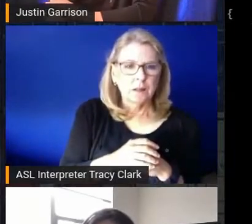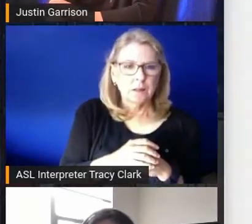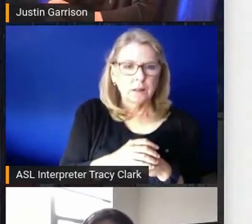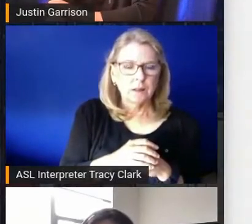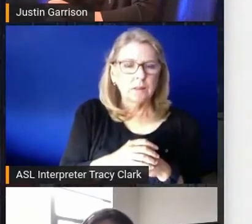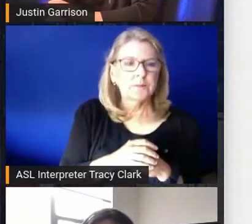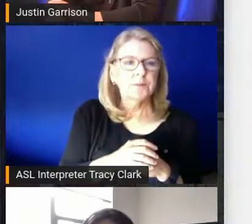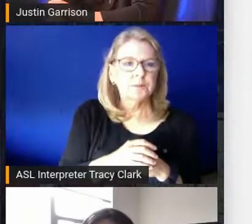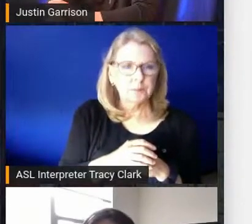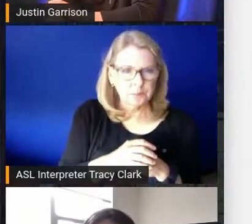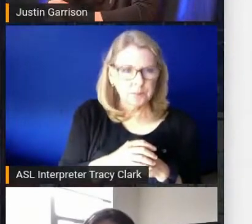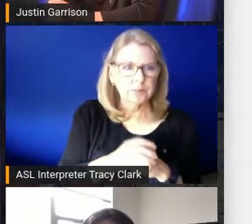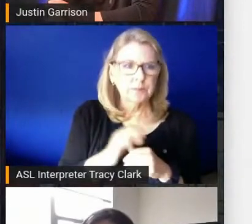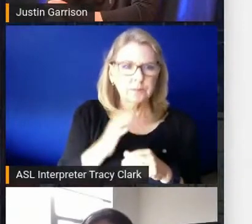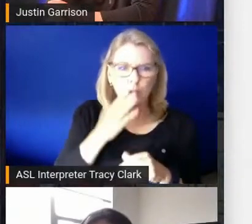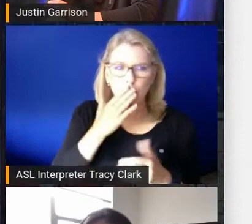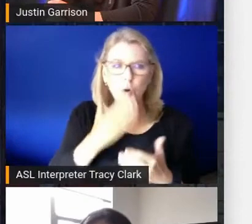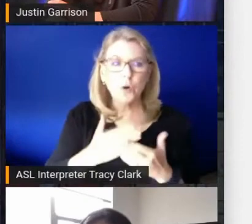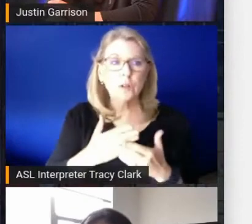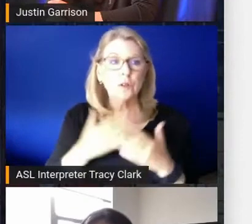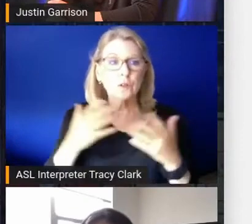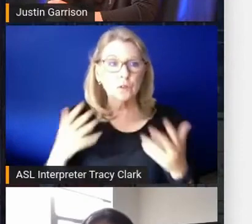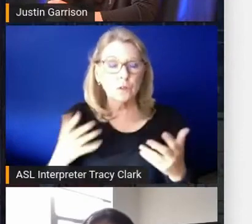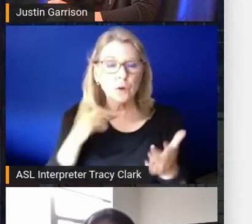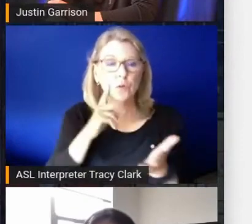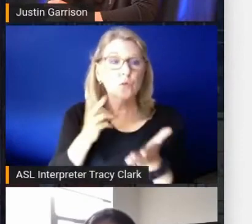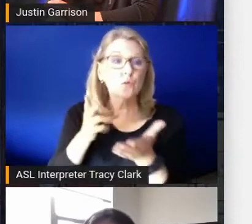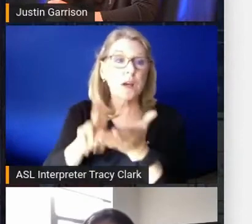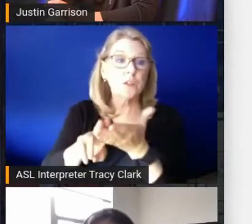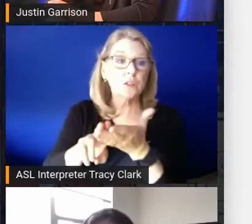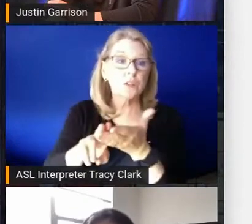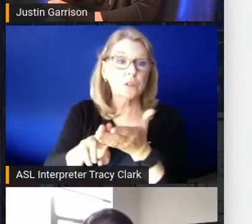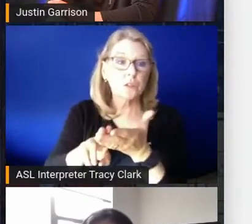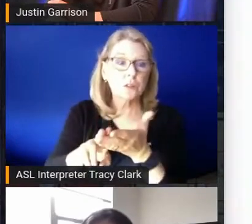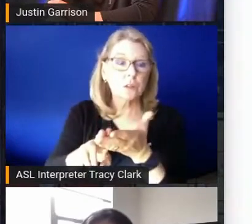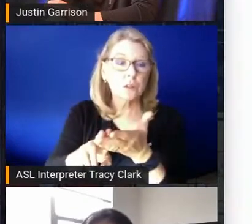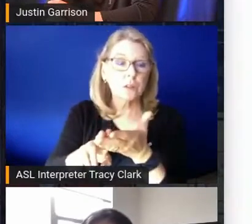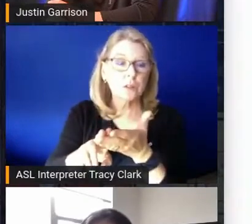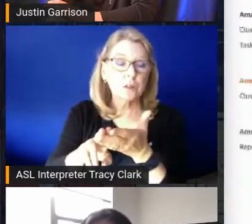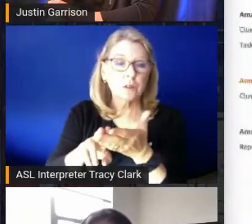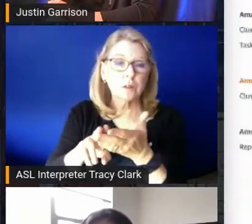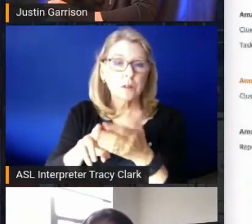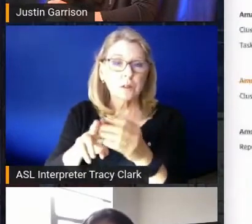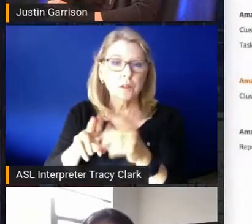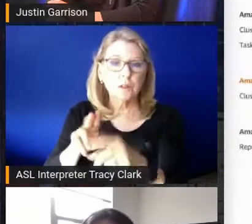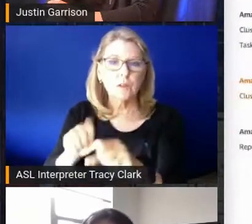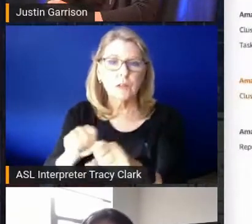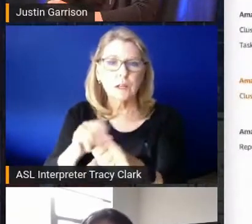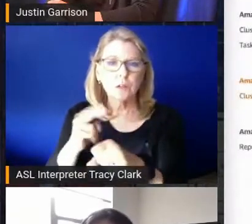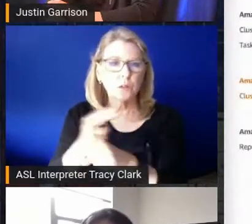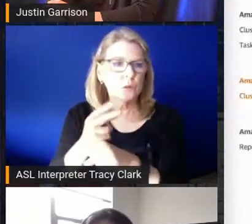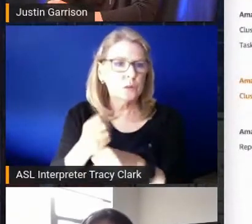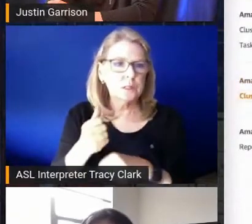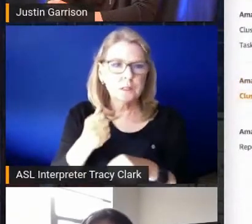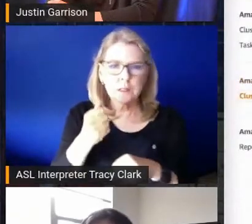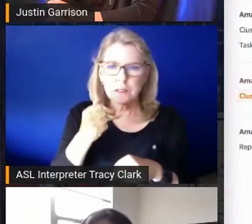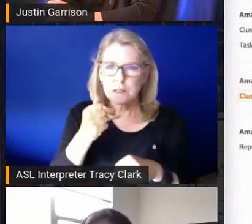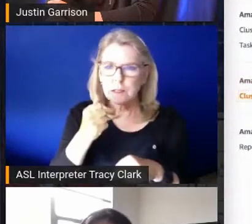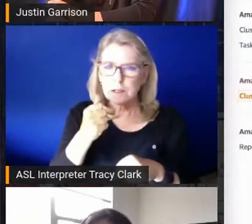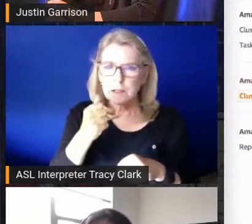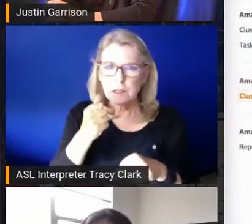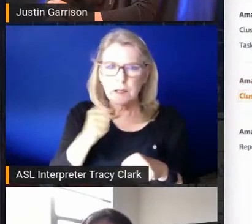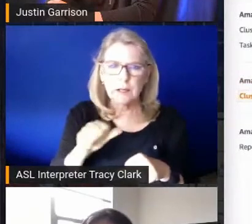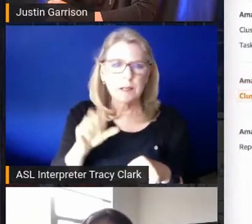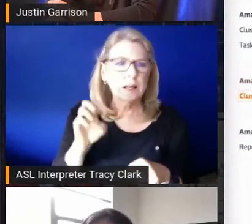Okay, very good. So to register any cluster to EKS, you can basically use any client, right? So you can use